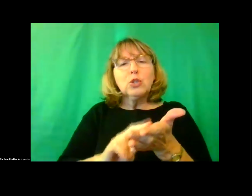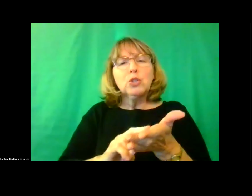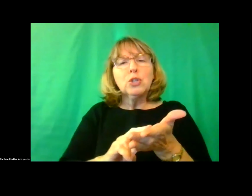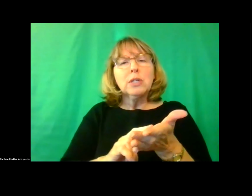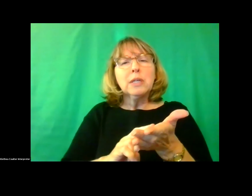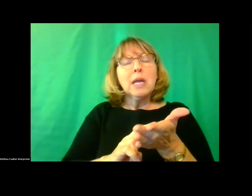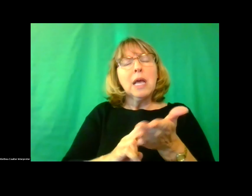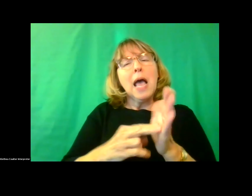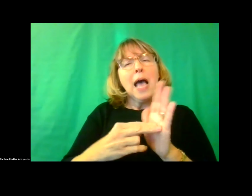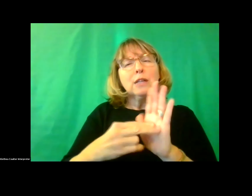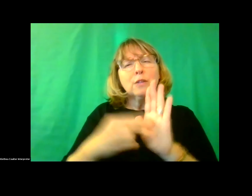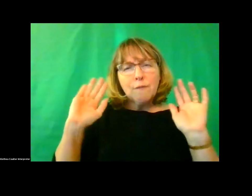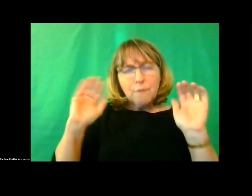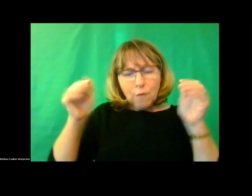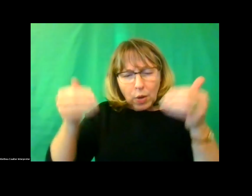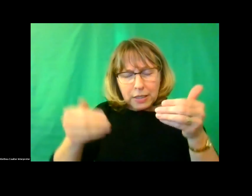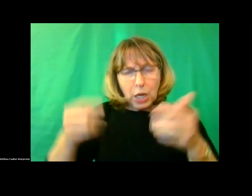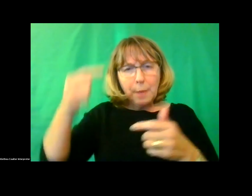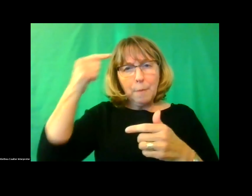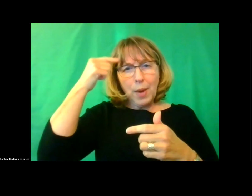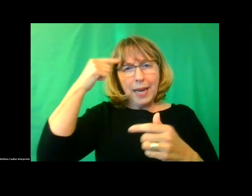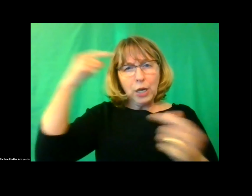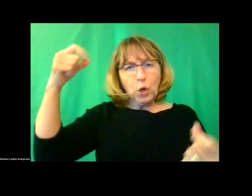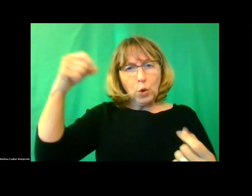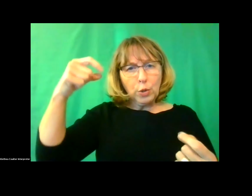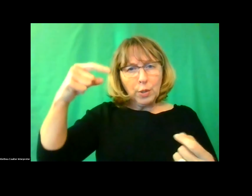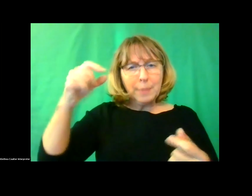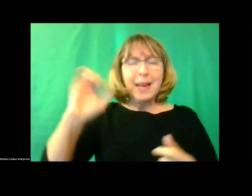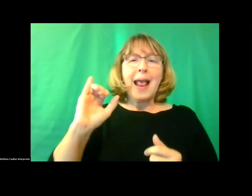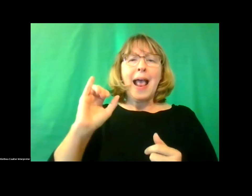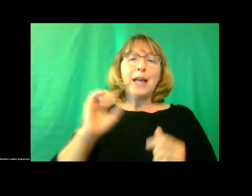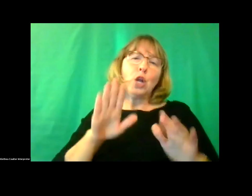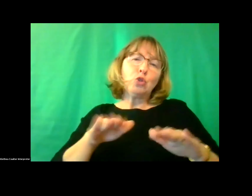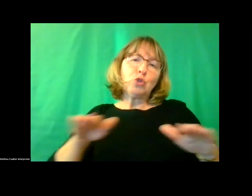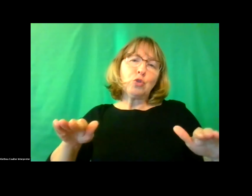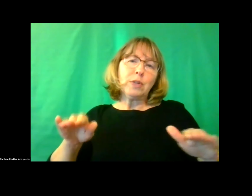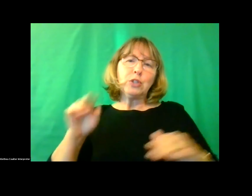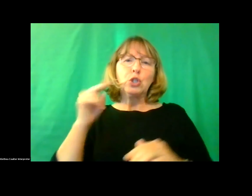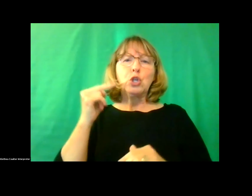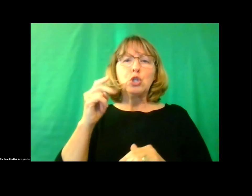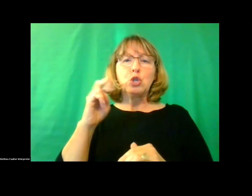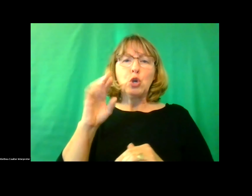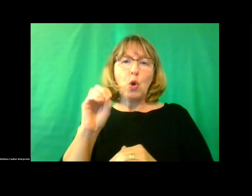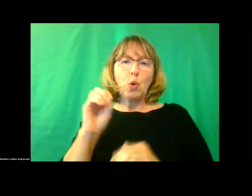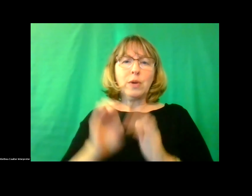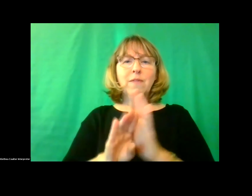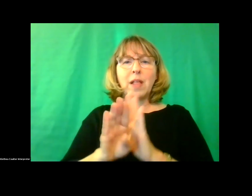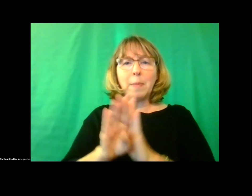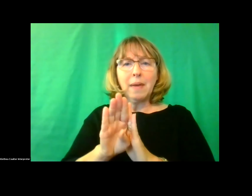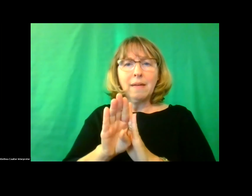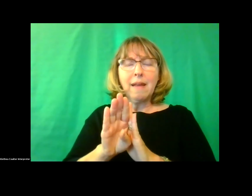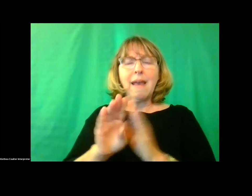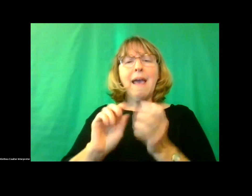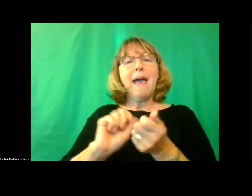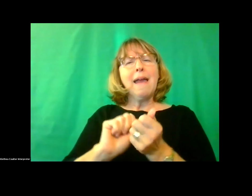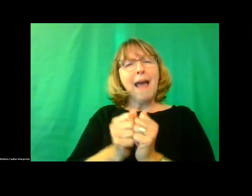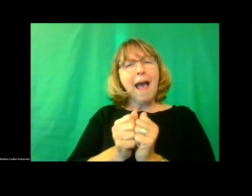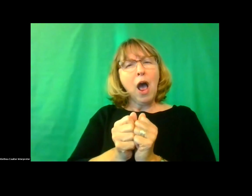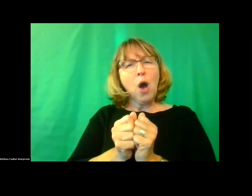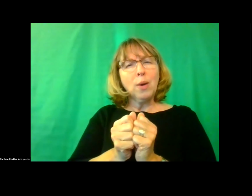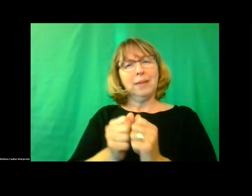neurotransmitter systems and children's neurodevelopment, and how such relationships are altered by exposure to